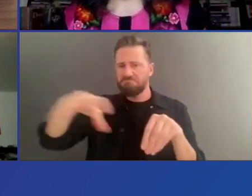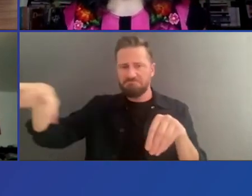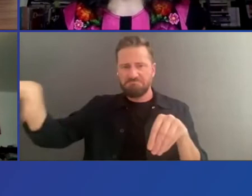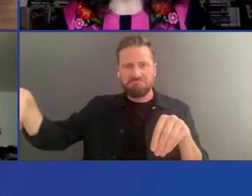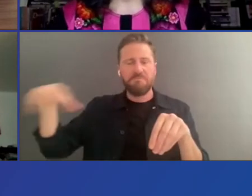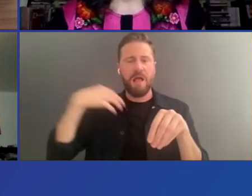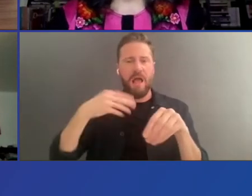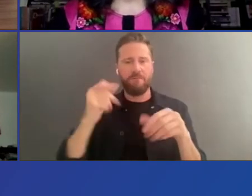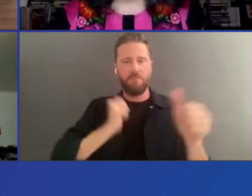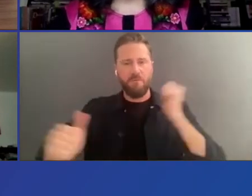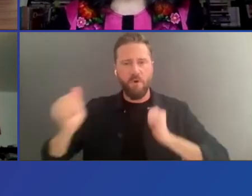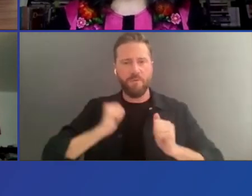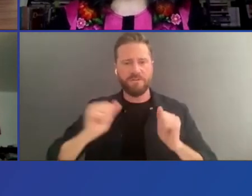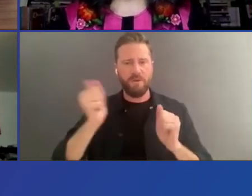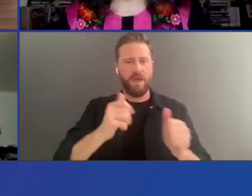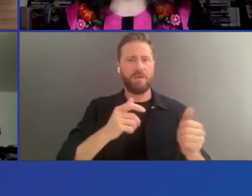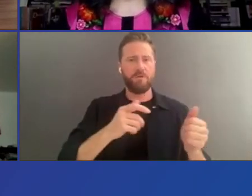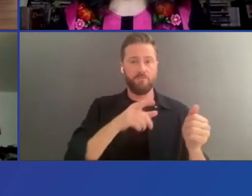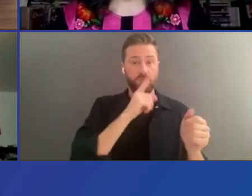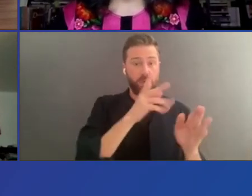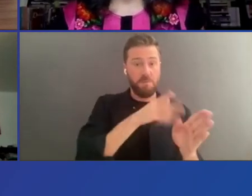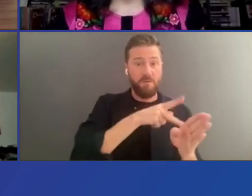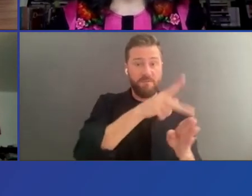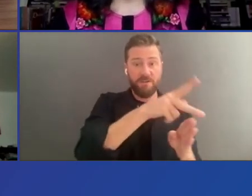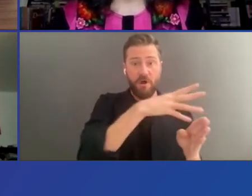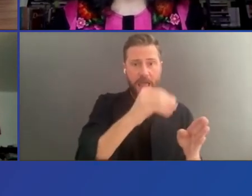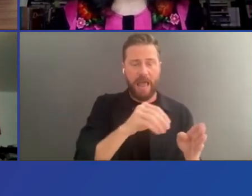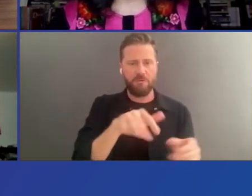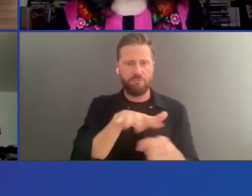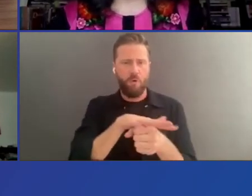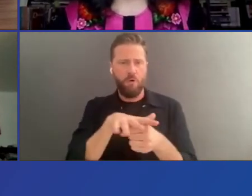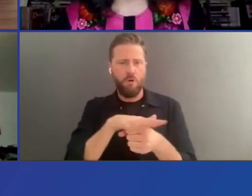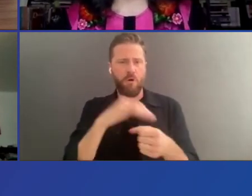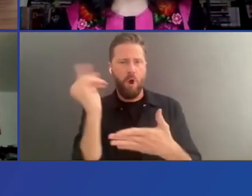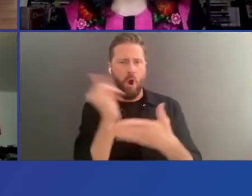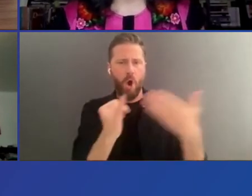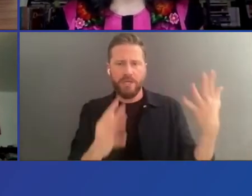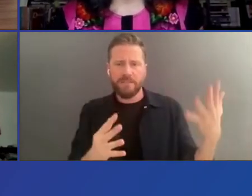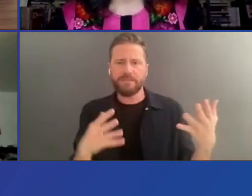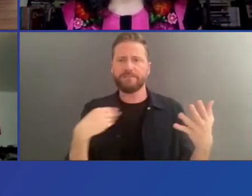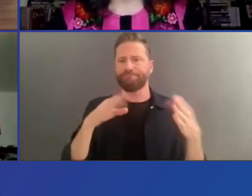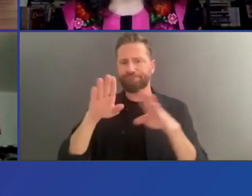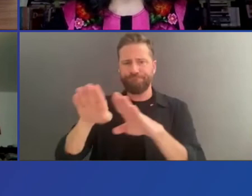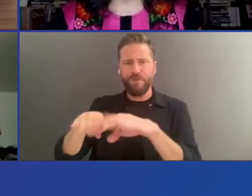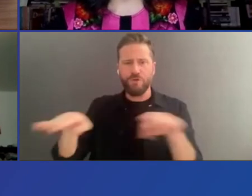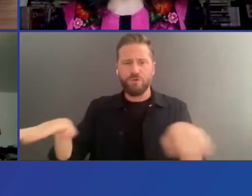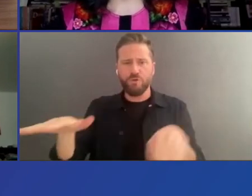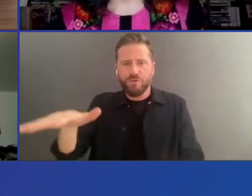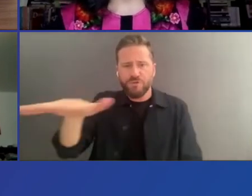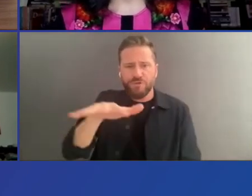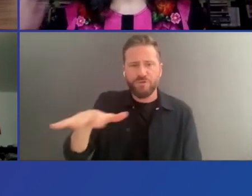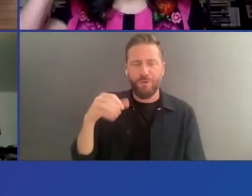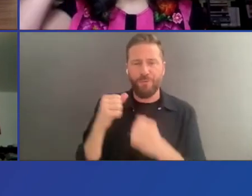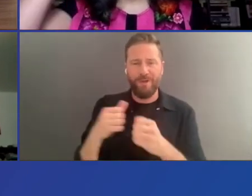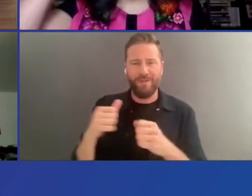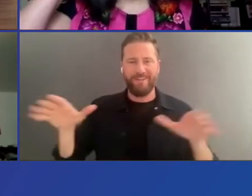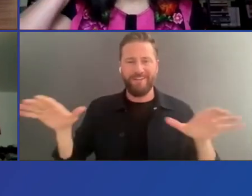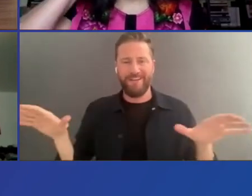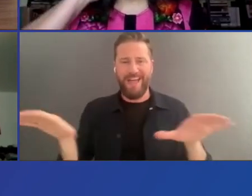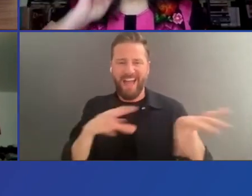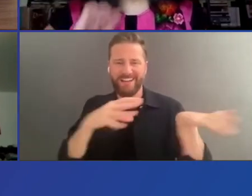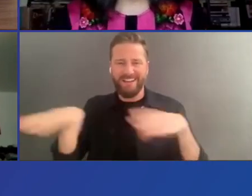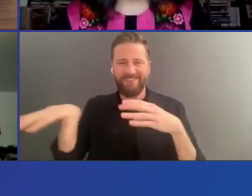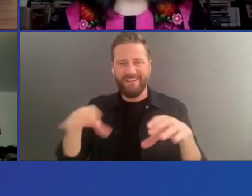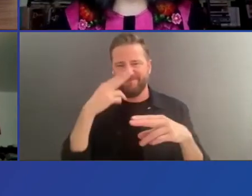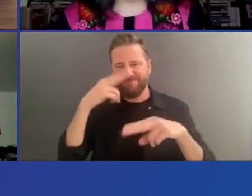by professional and local artists. There's a children's zone with all kinds of activities.